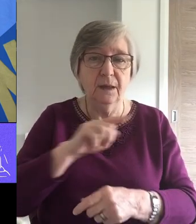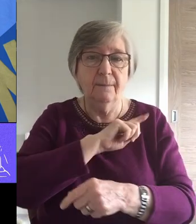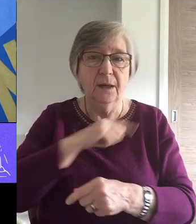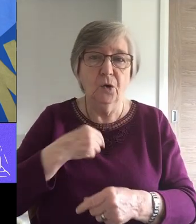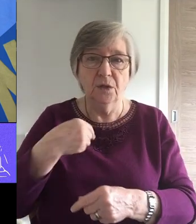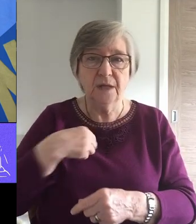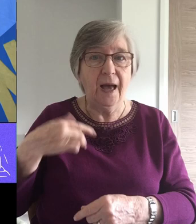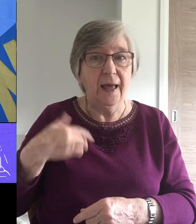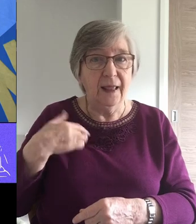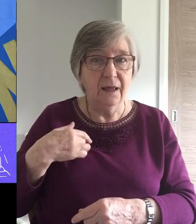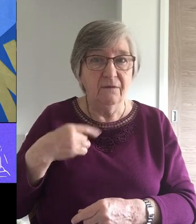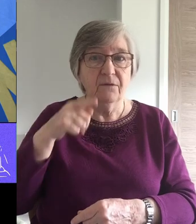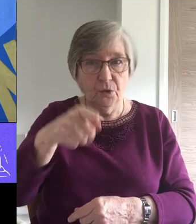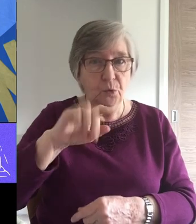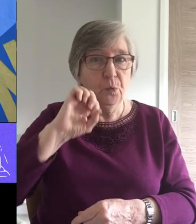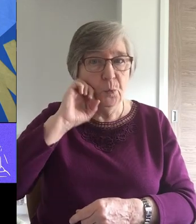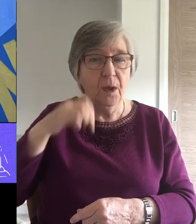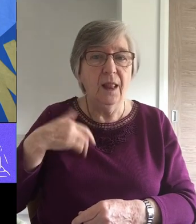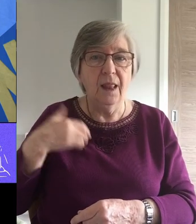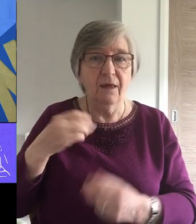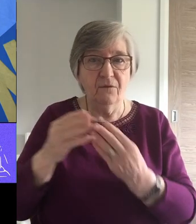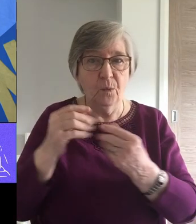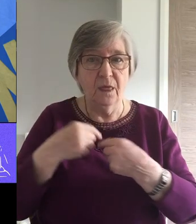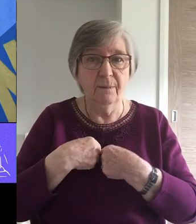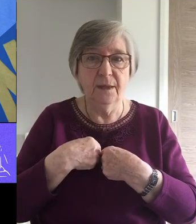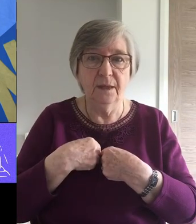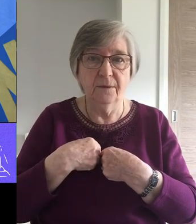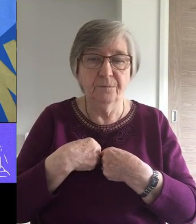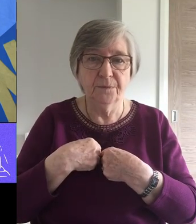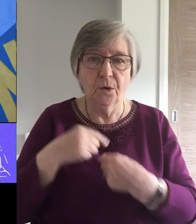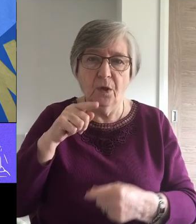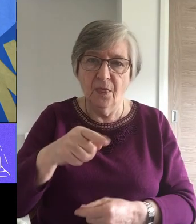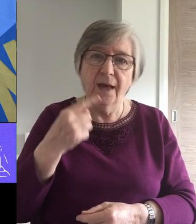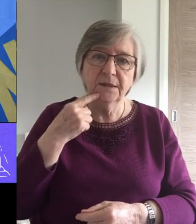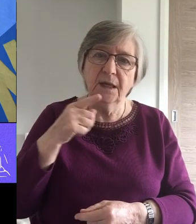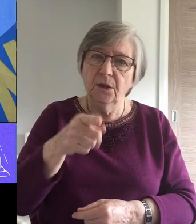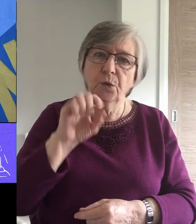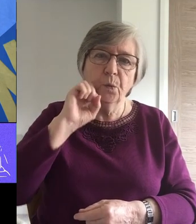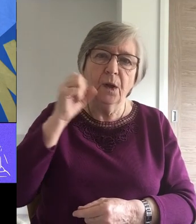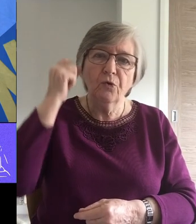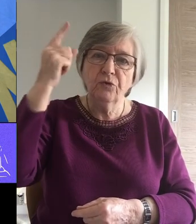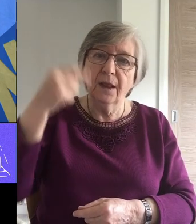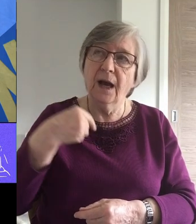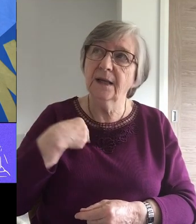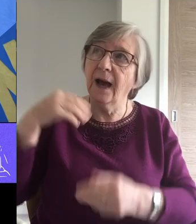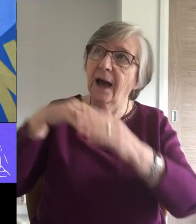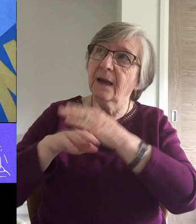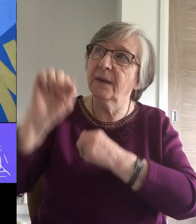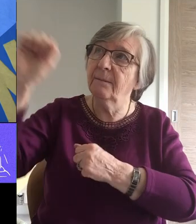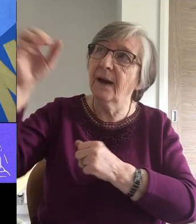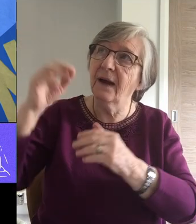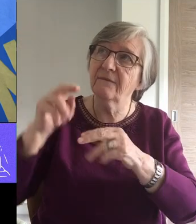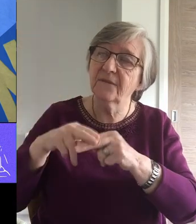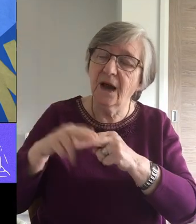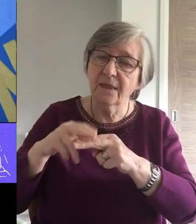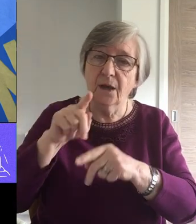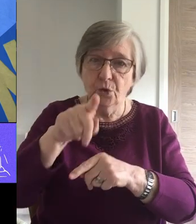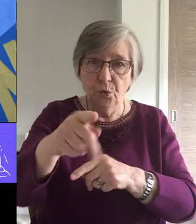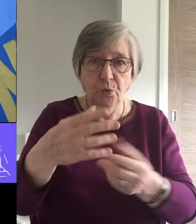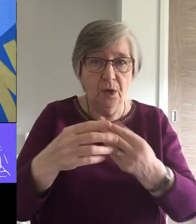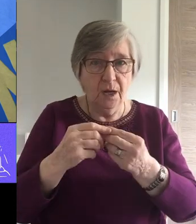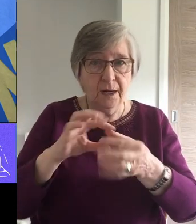live. You also will live. On that day, you will realize that I am in my Father, and you are in